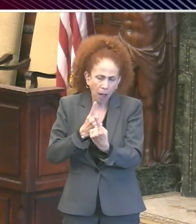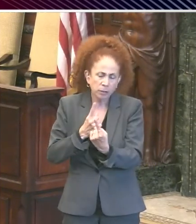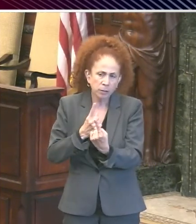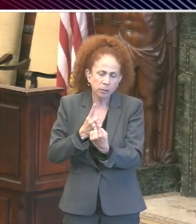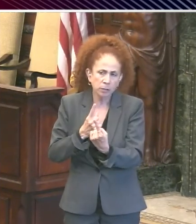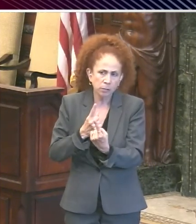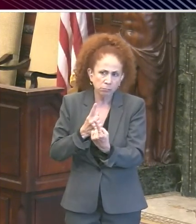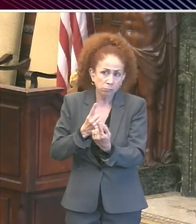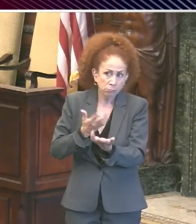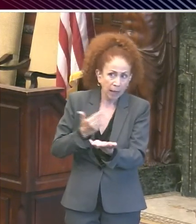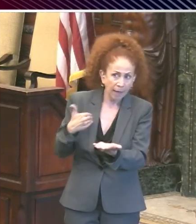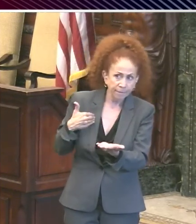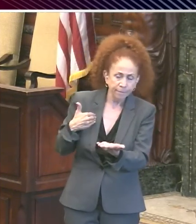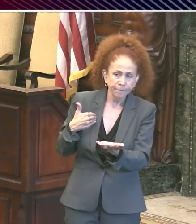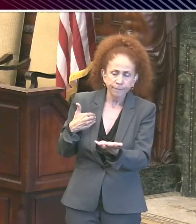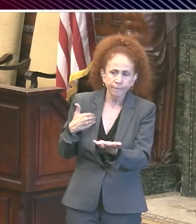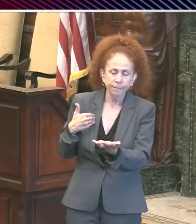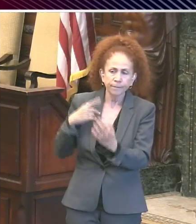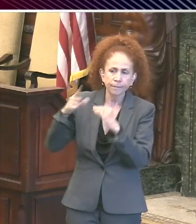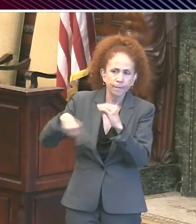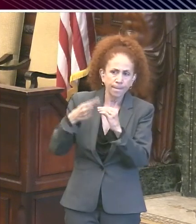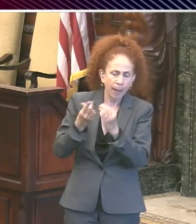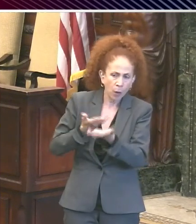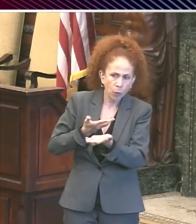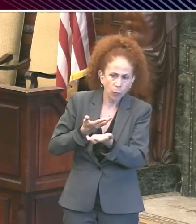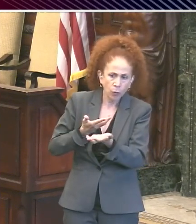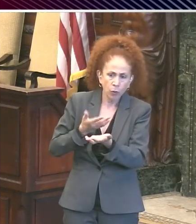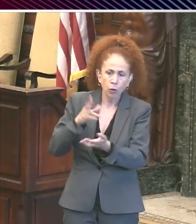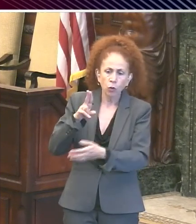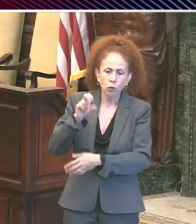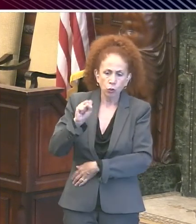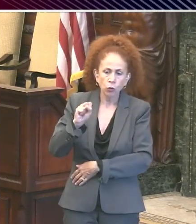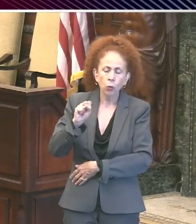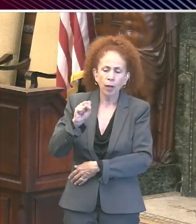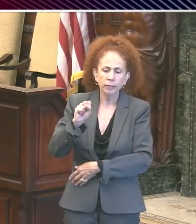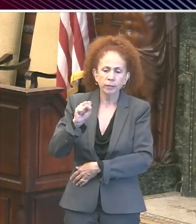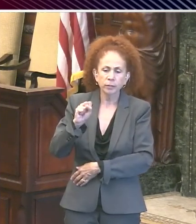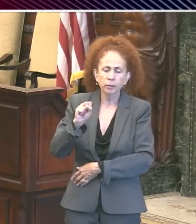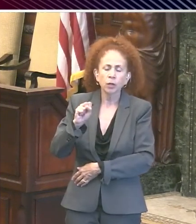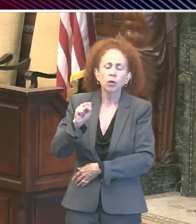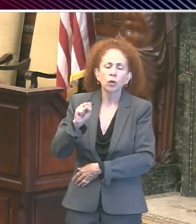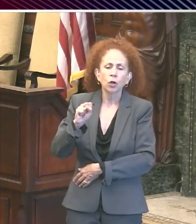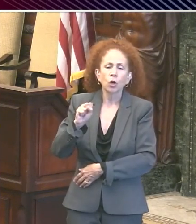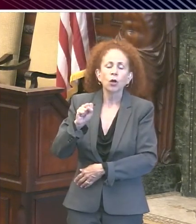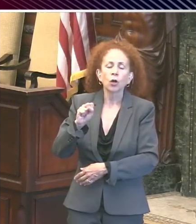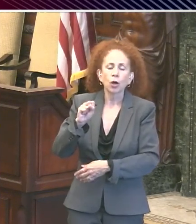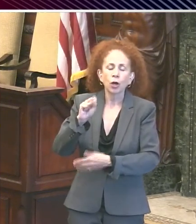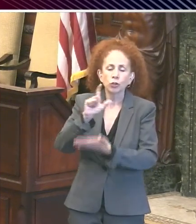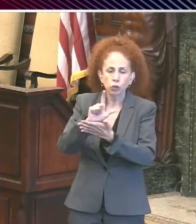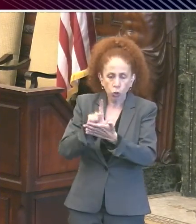been issued regarding U.S. Attorney McSwain's letter.